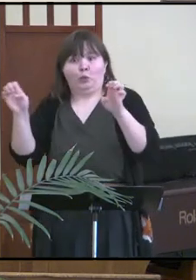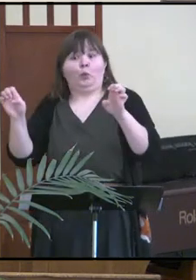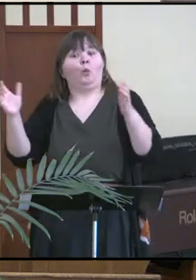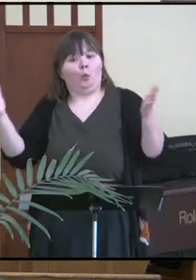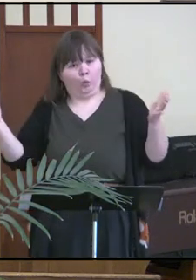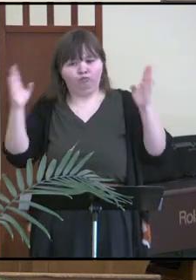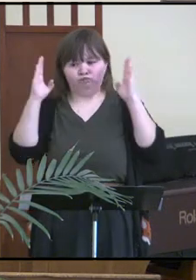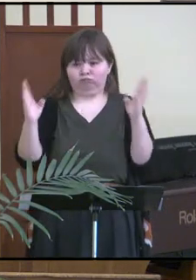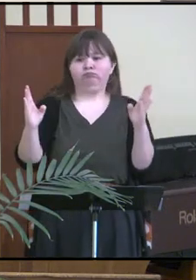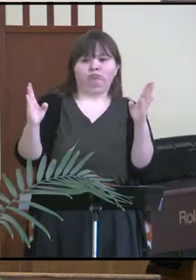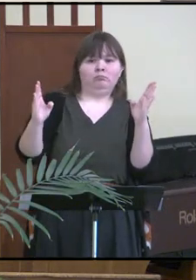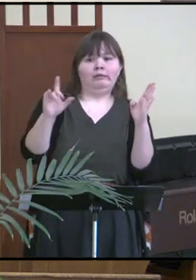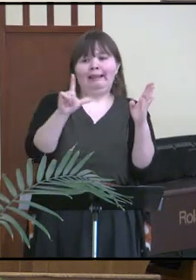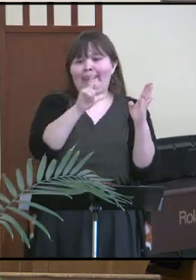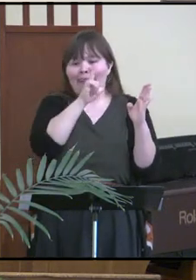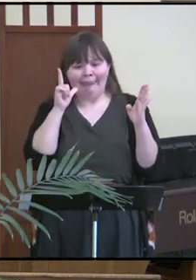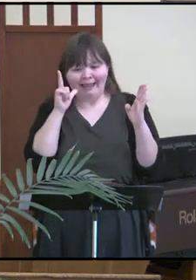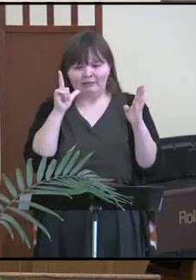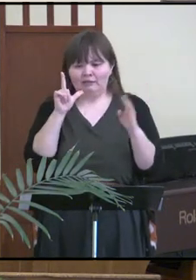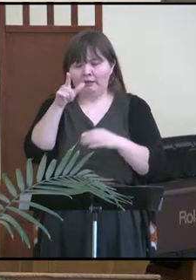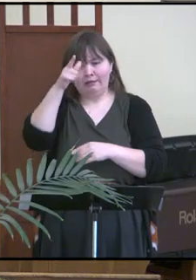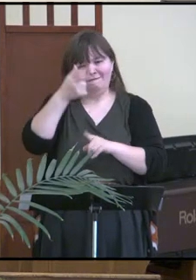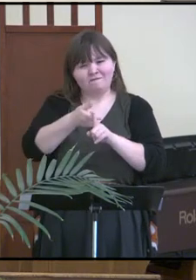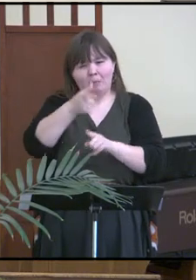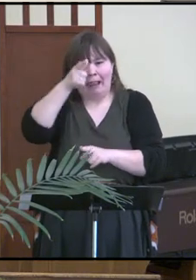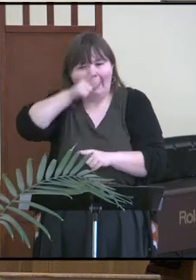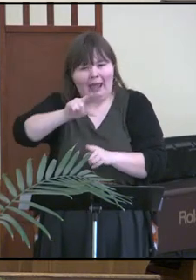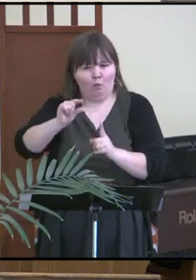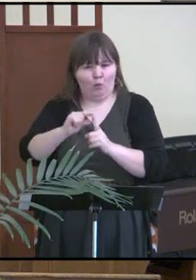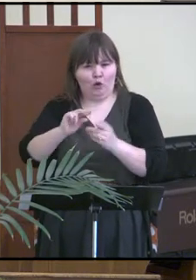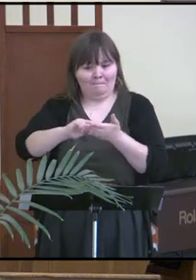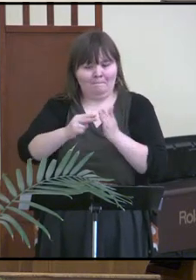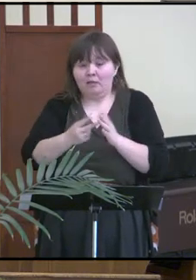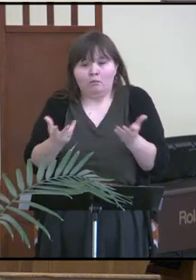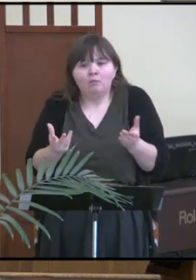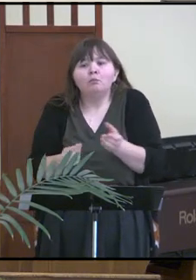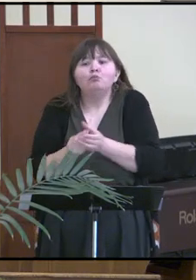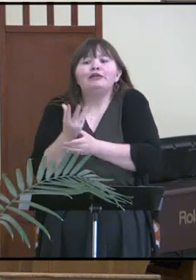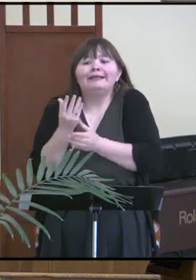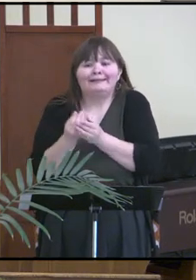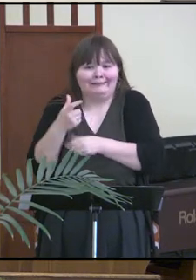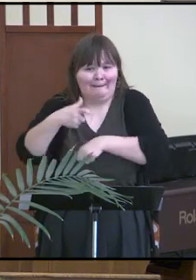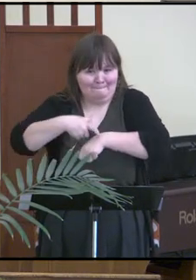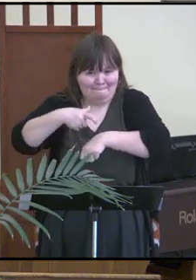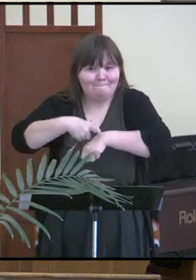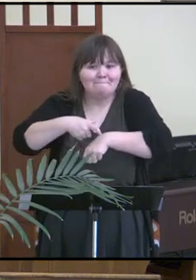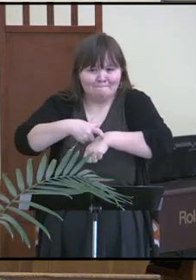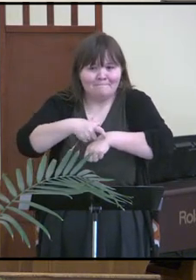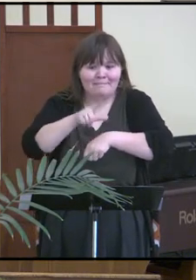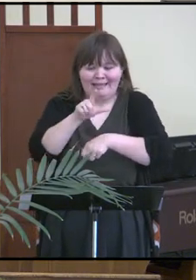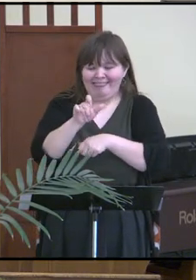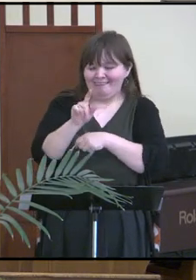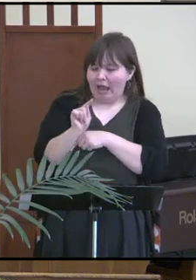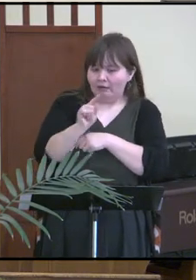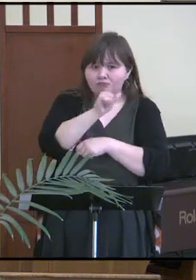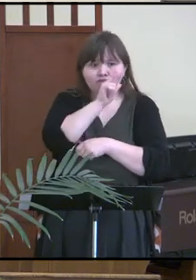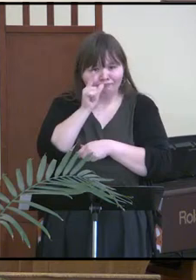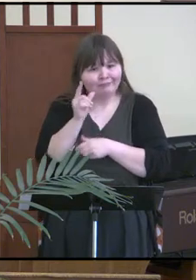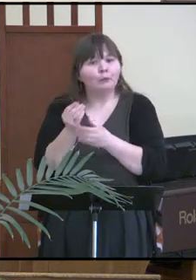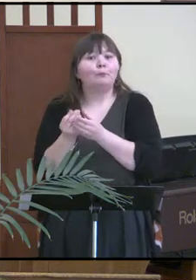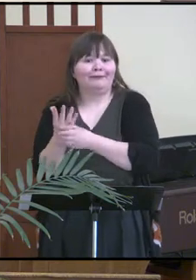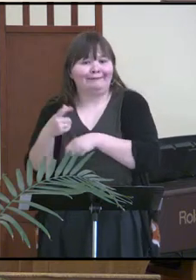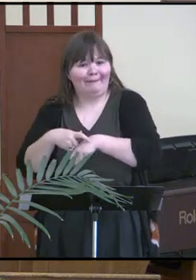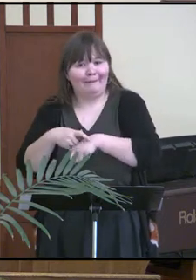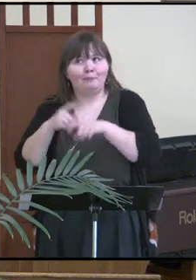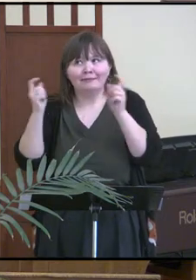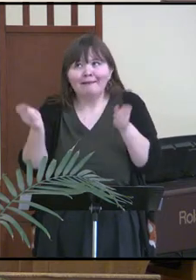And Lent is like a Latin word, from a Latin word that means spring. So springtime is this time that we've been kind